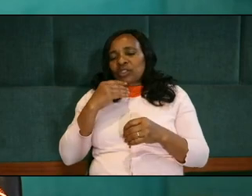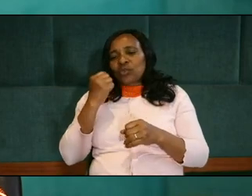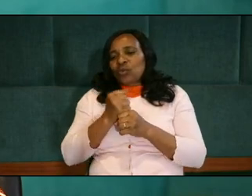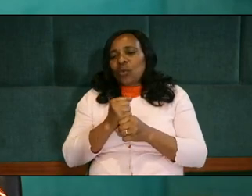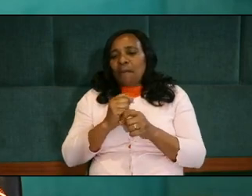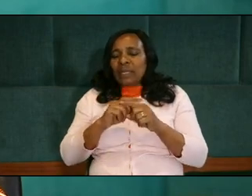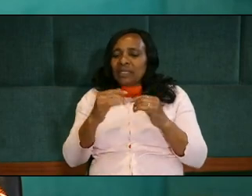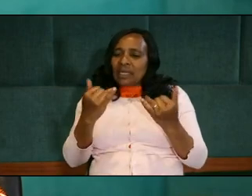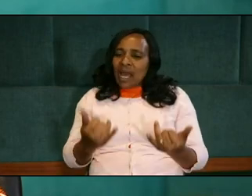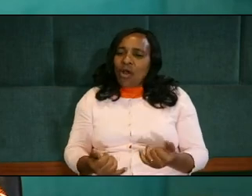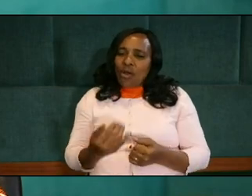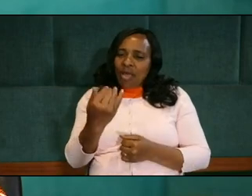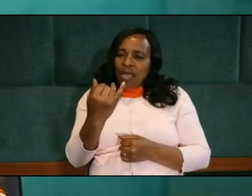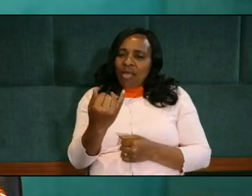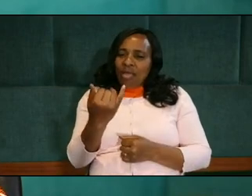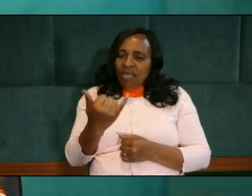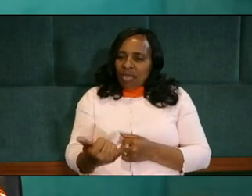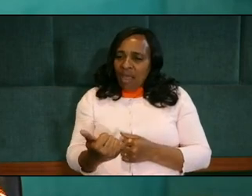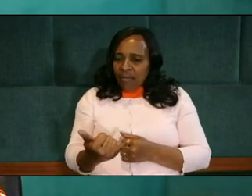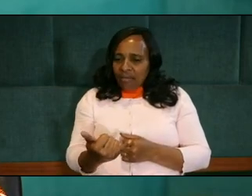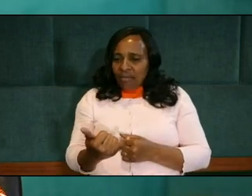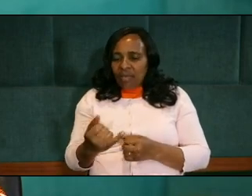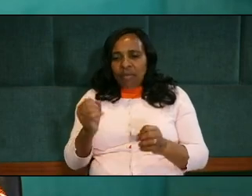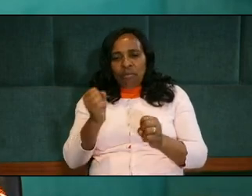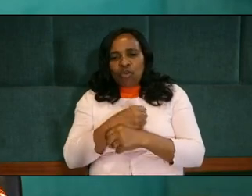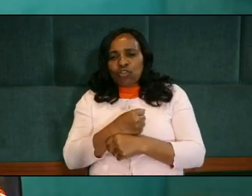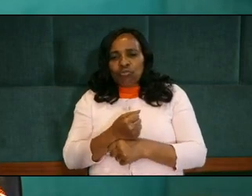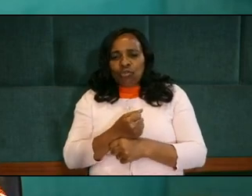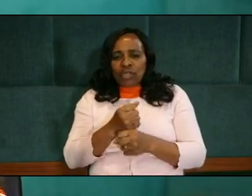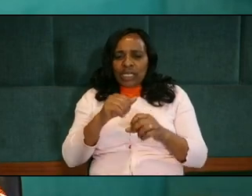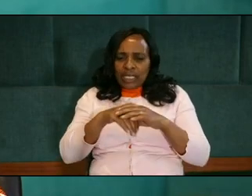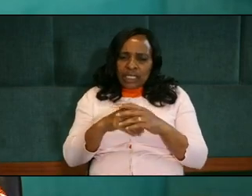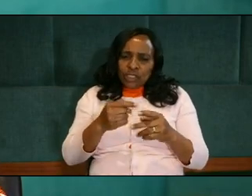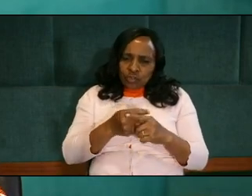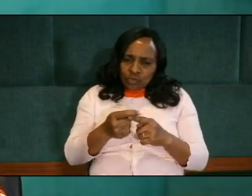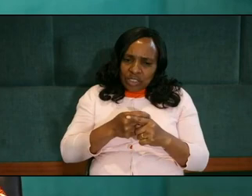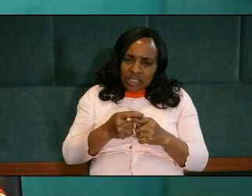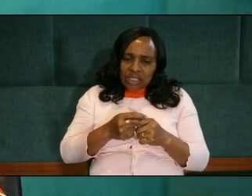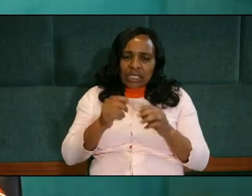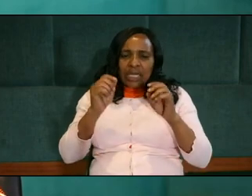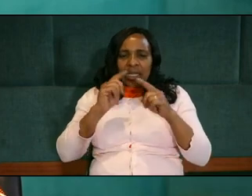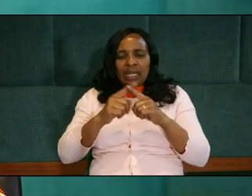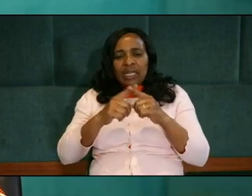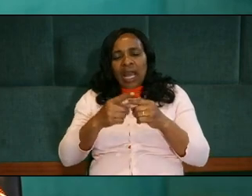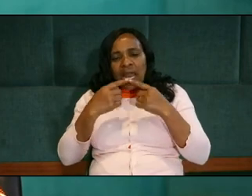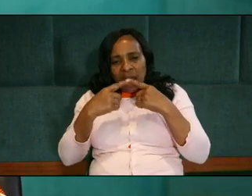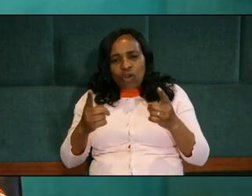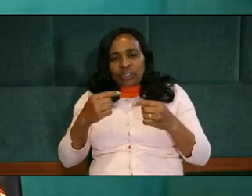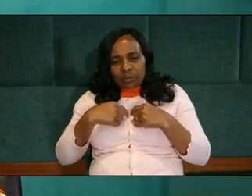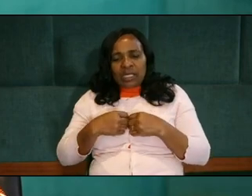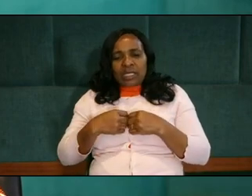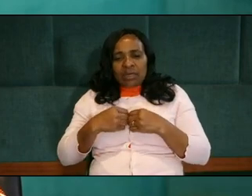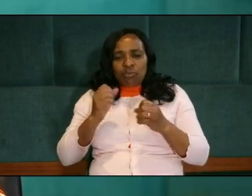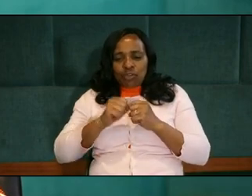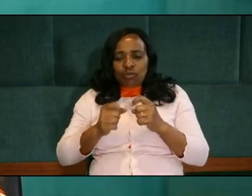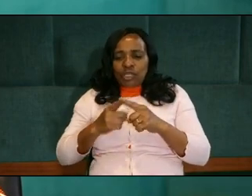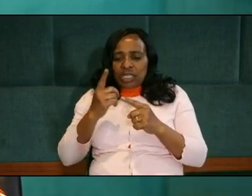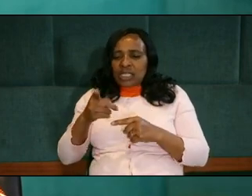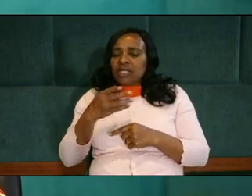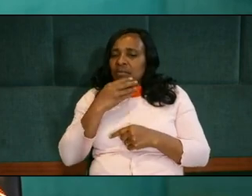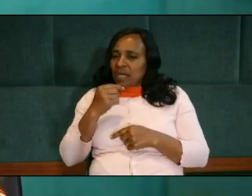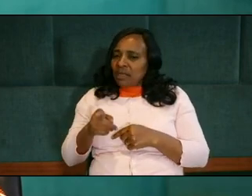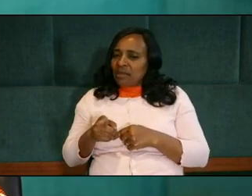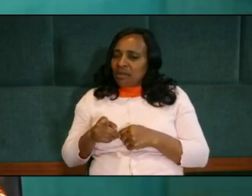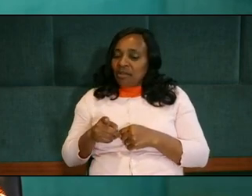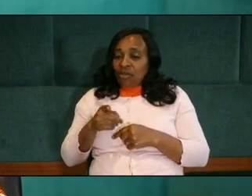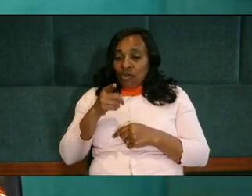he's there, ajawai kwa army, and he's over there saying, I can bring this guy down. So he goes there and he tells them that,